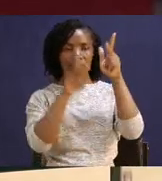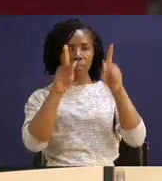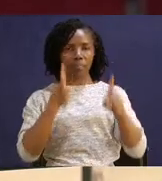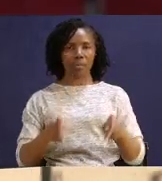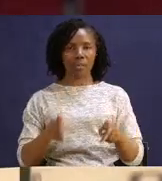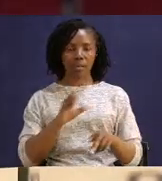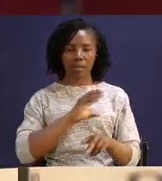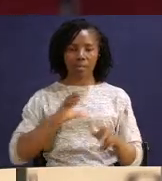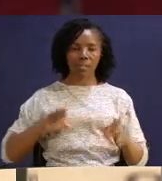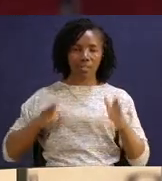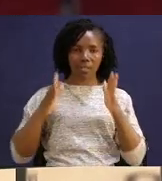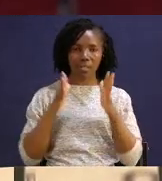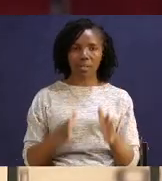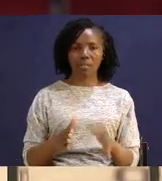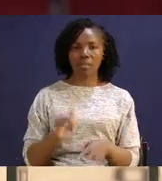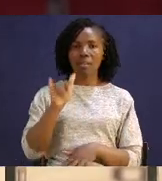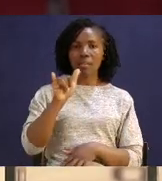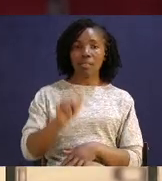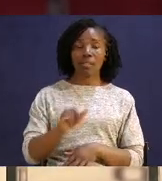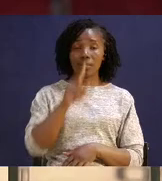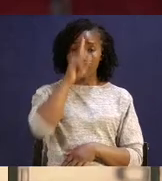That's a serious lie.